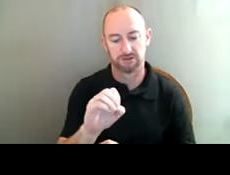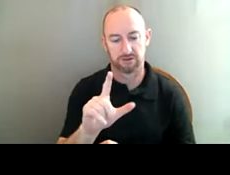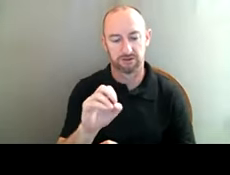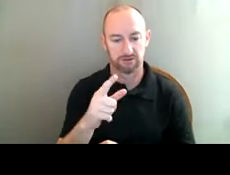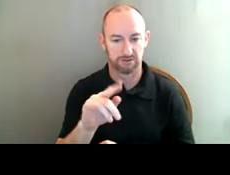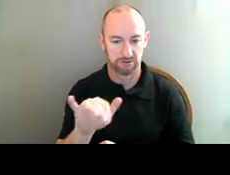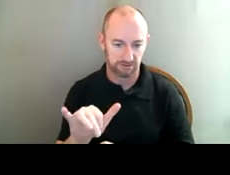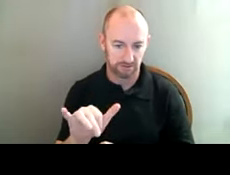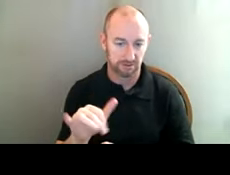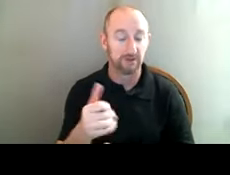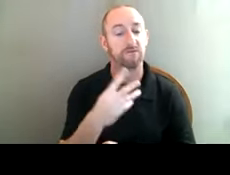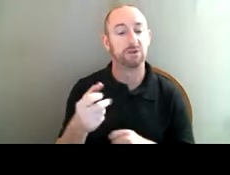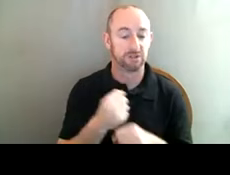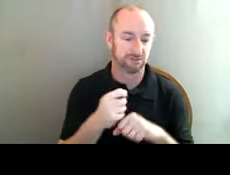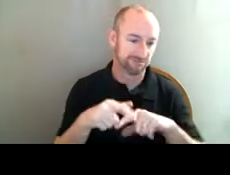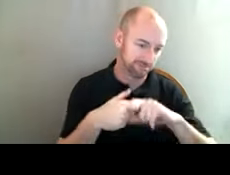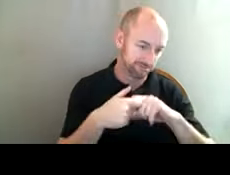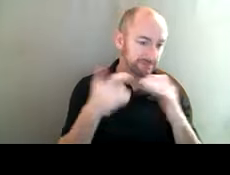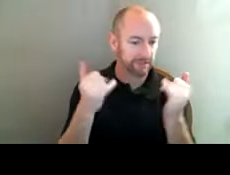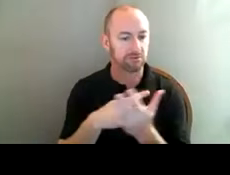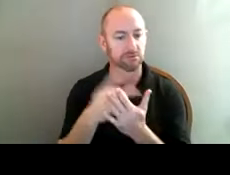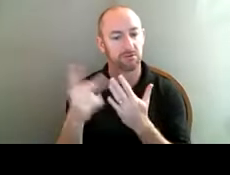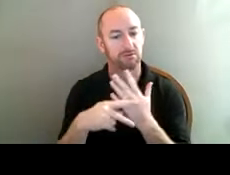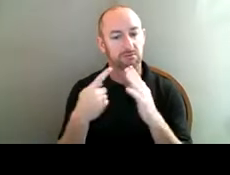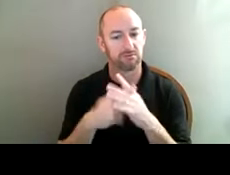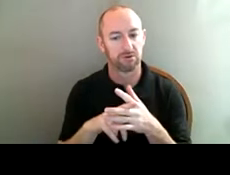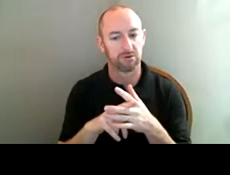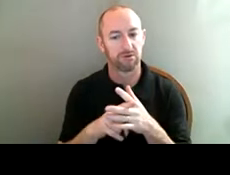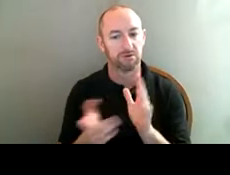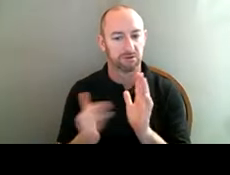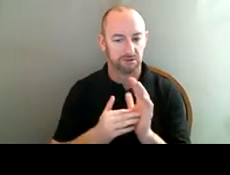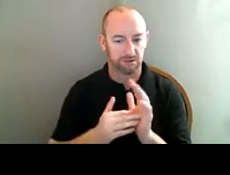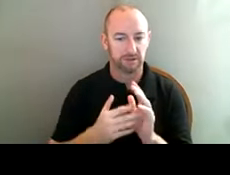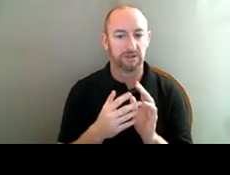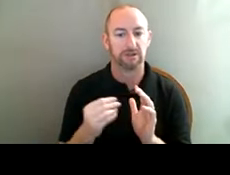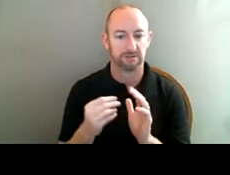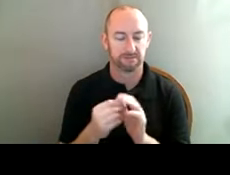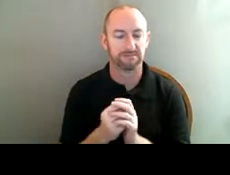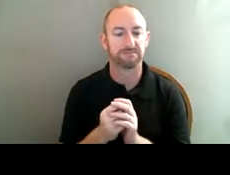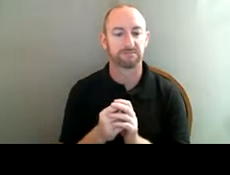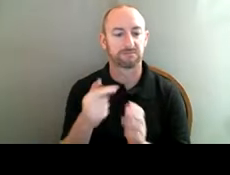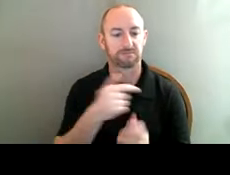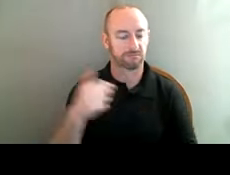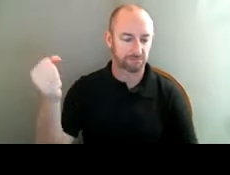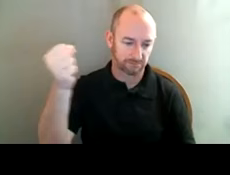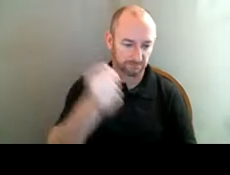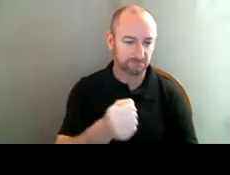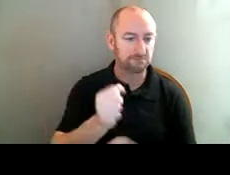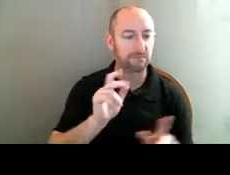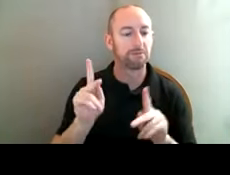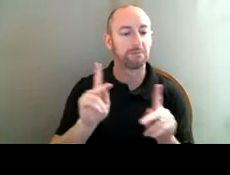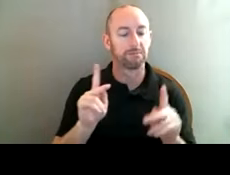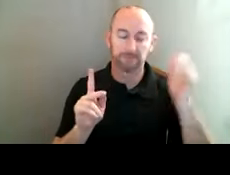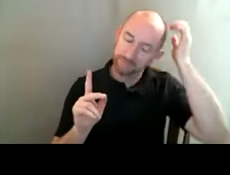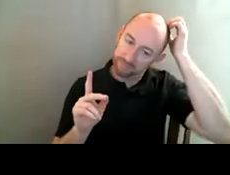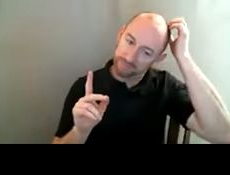of a number of years, we restarted that program and have been bringing in people to